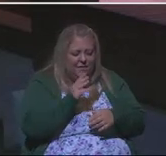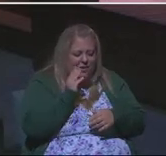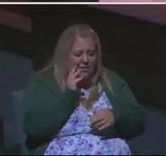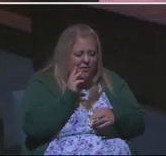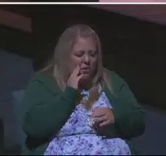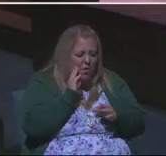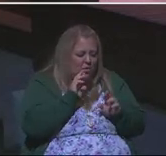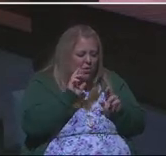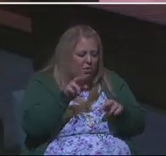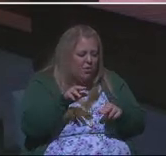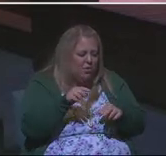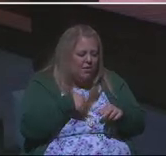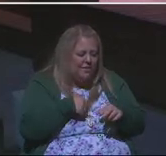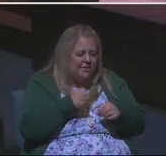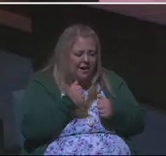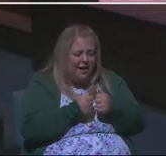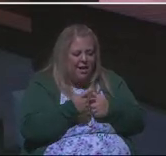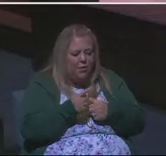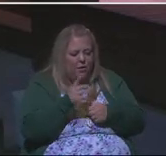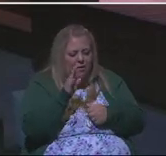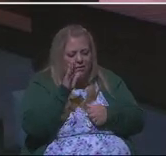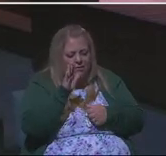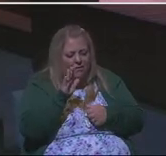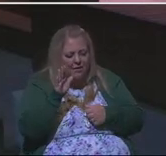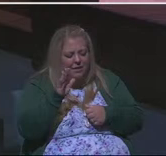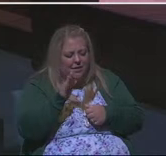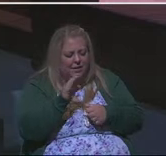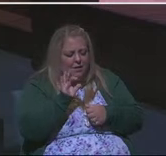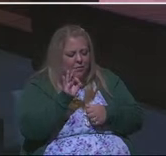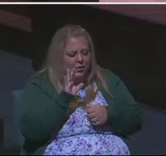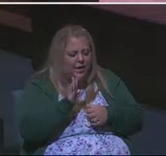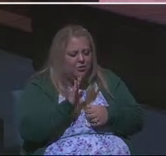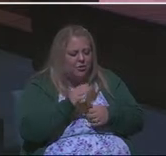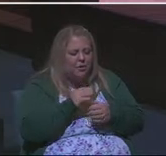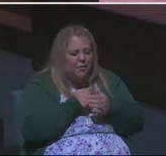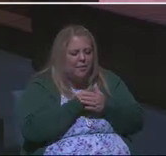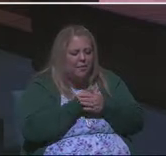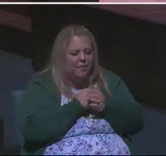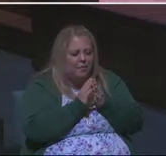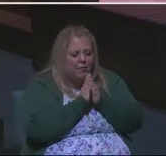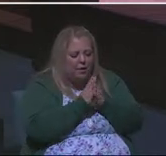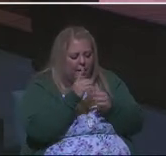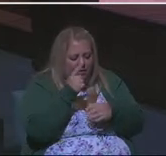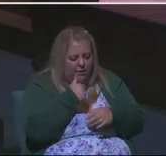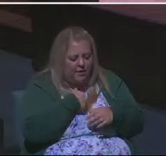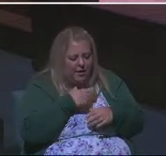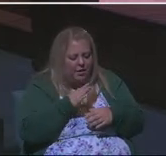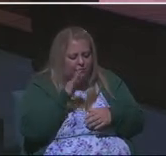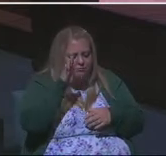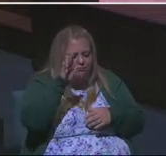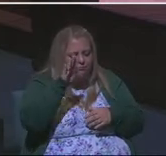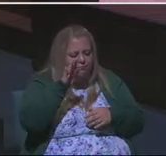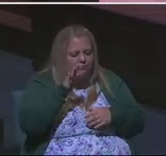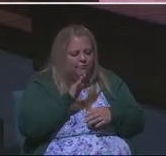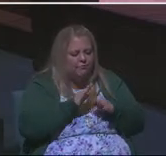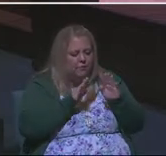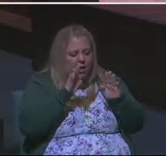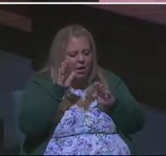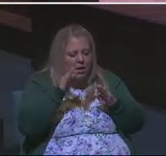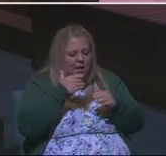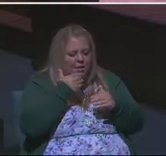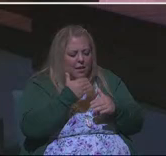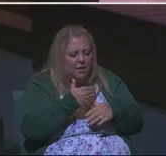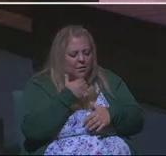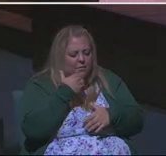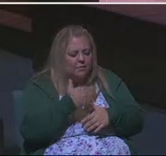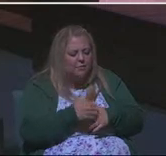you just lift your hand up and say, preacher, would you pray for me? I don't want to embarrass you, but I want to pray for you. Just slip your hand up. Let me see it. Thank you very much. Thank you,